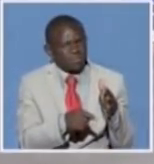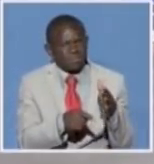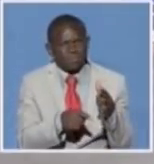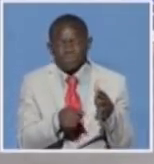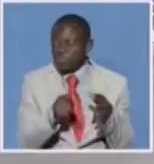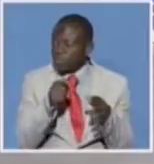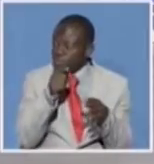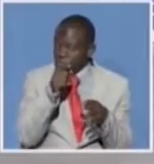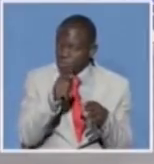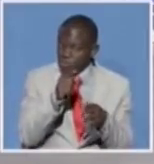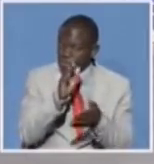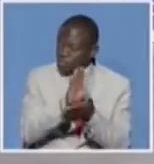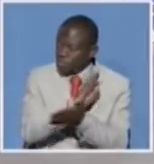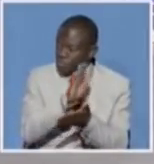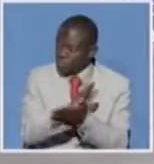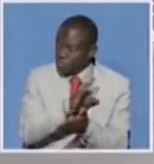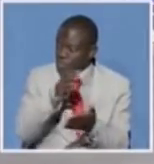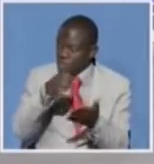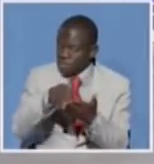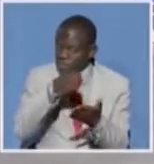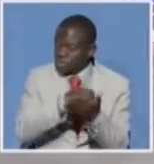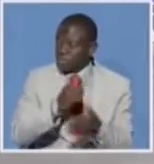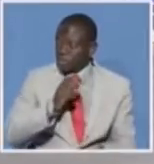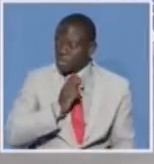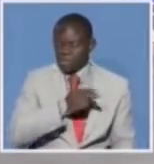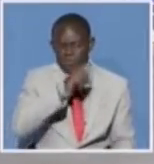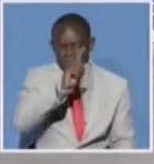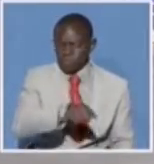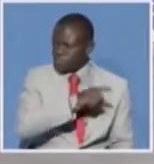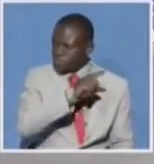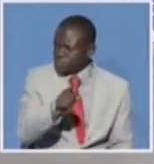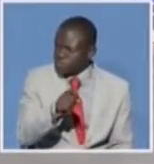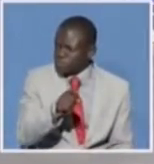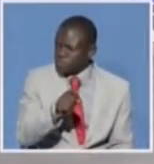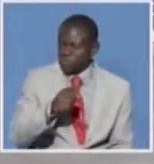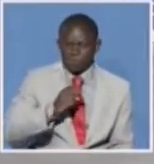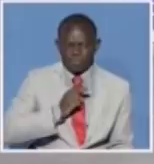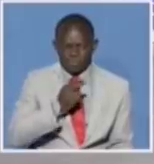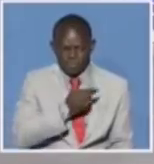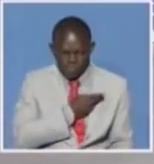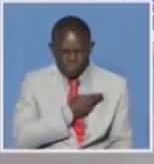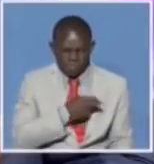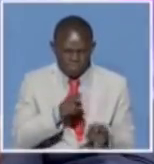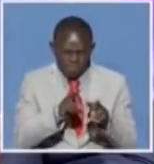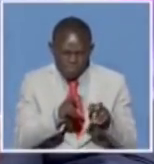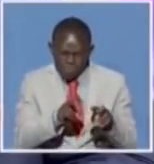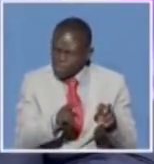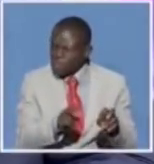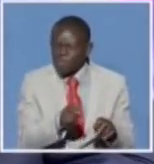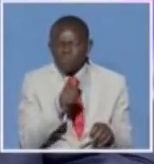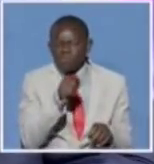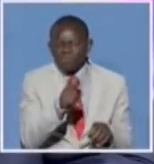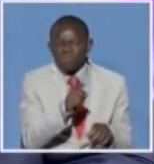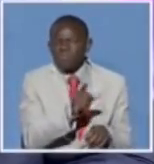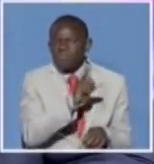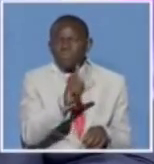we nullified, we were able to track it, you know, from the point where it